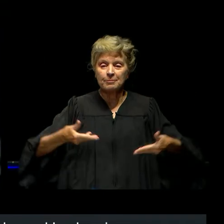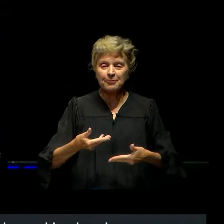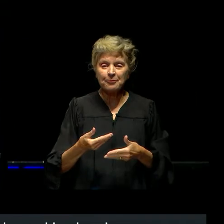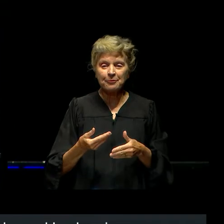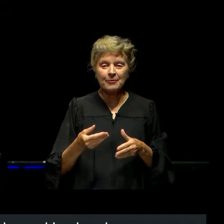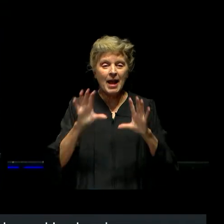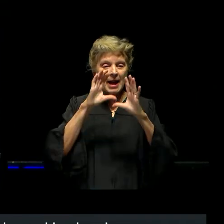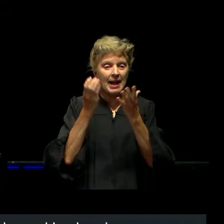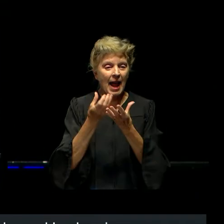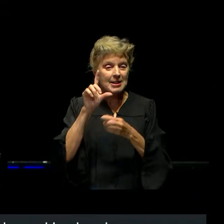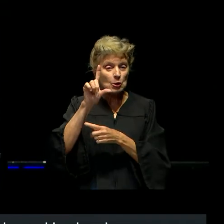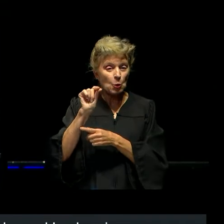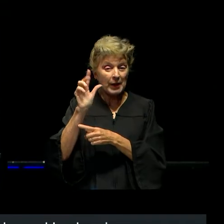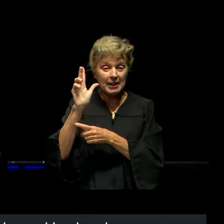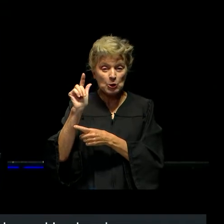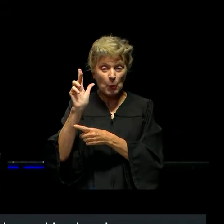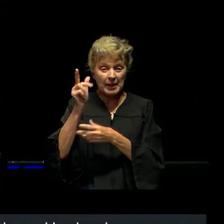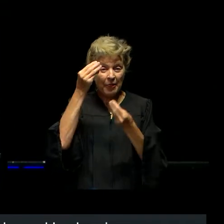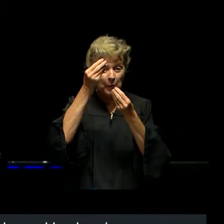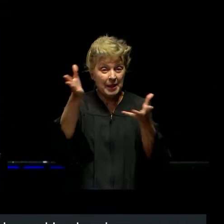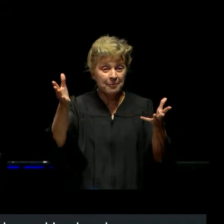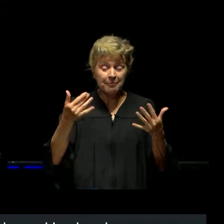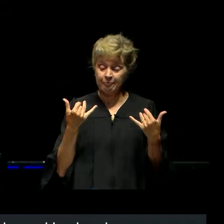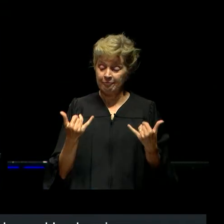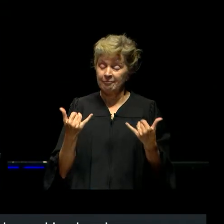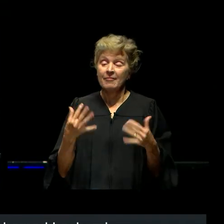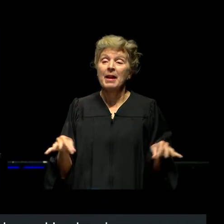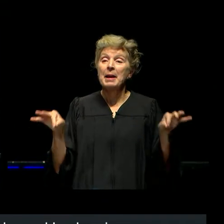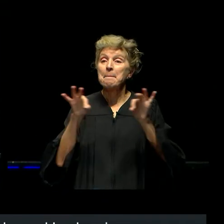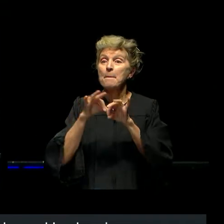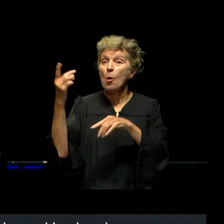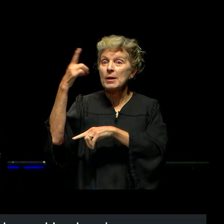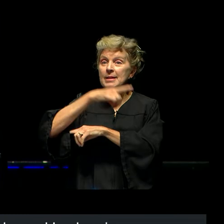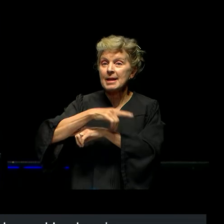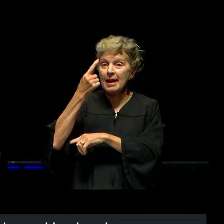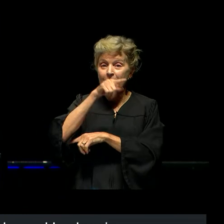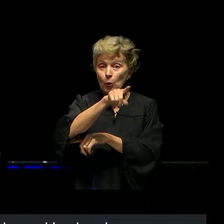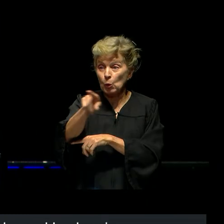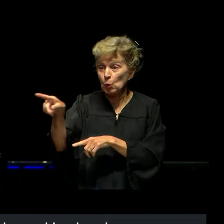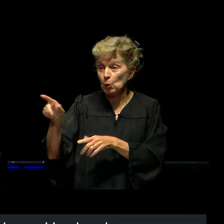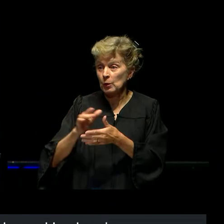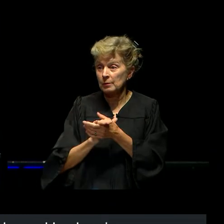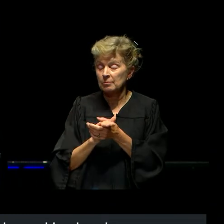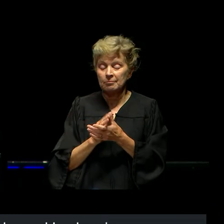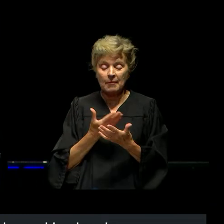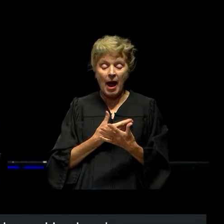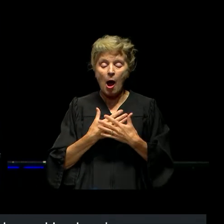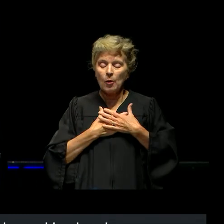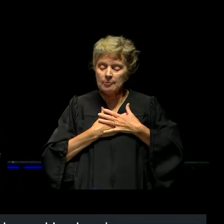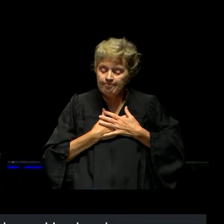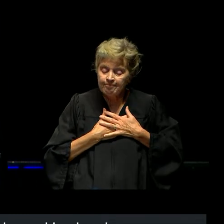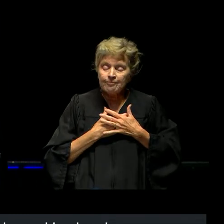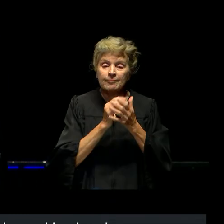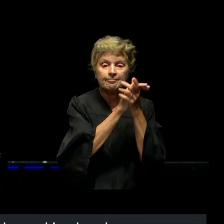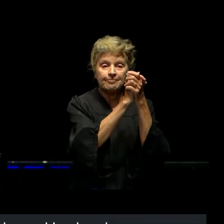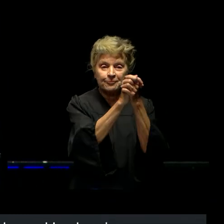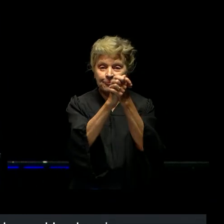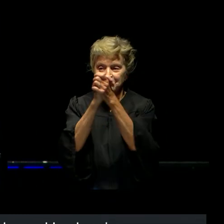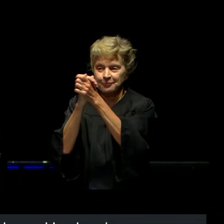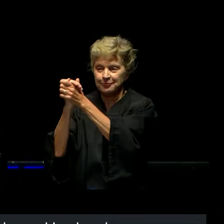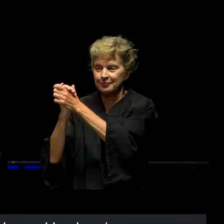of 2023, this is an important day for you, and you have our warmest